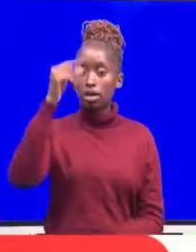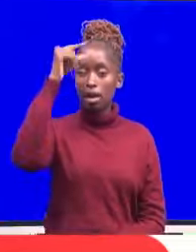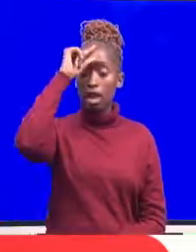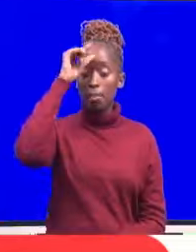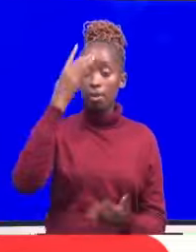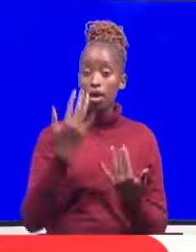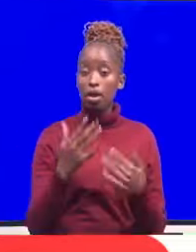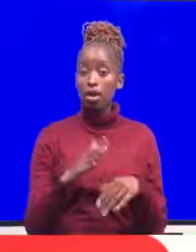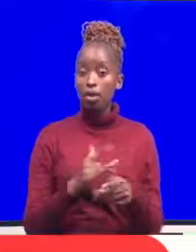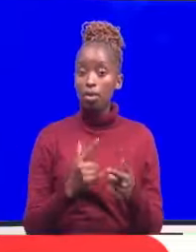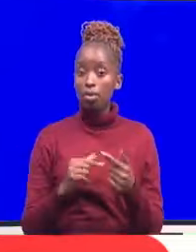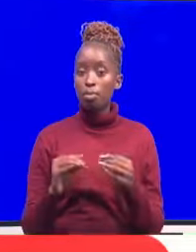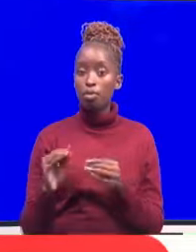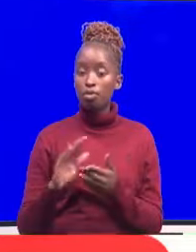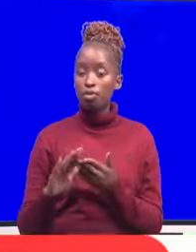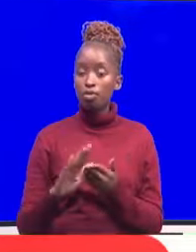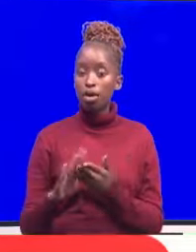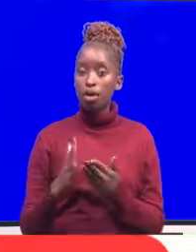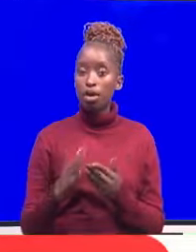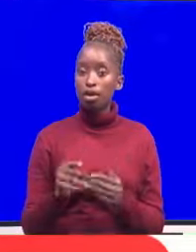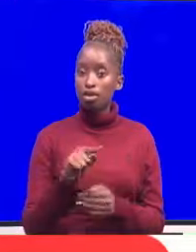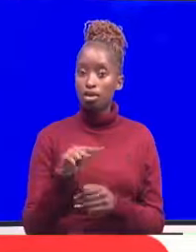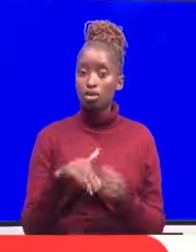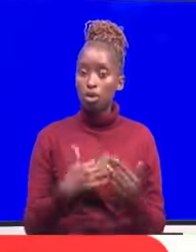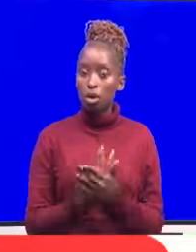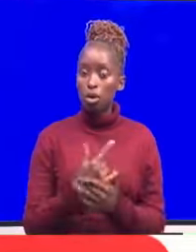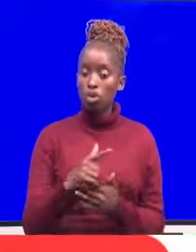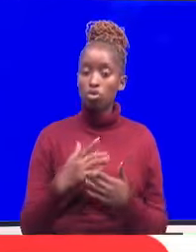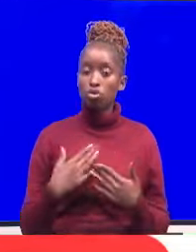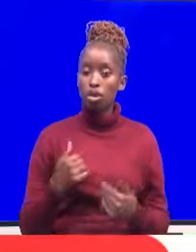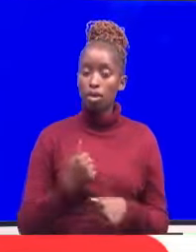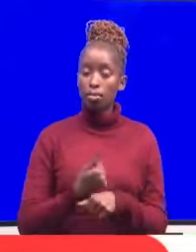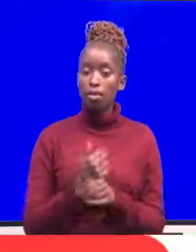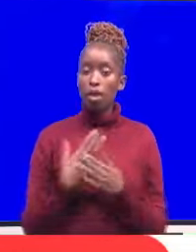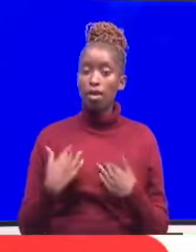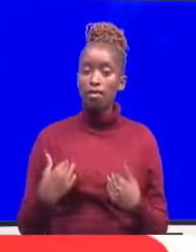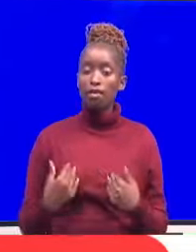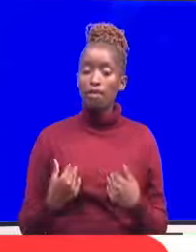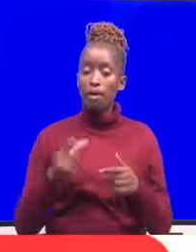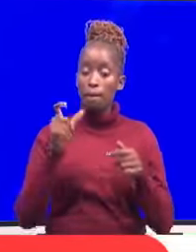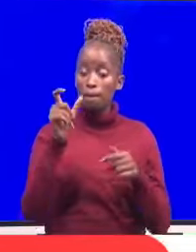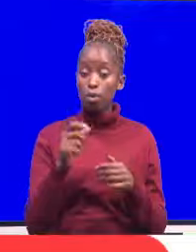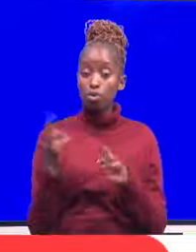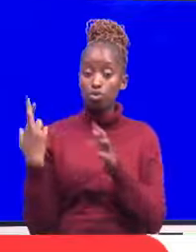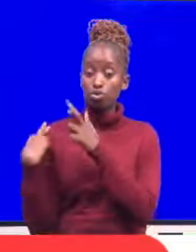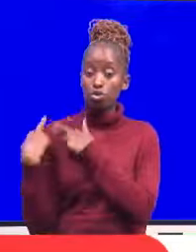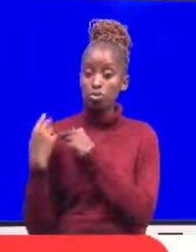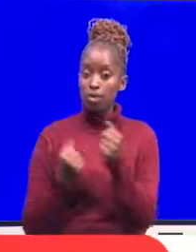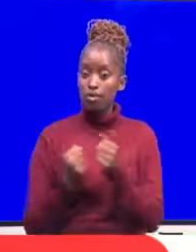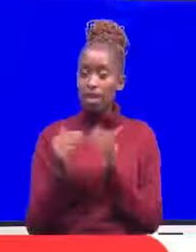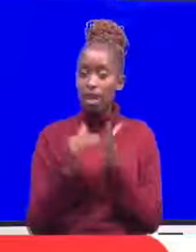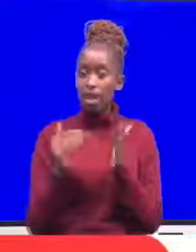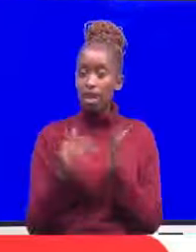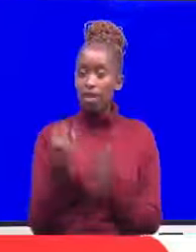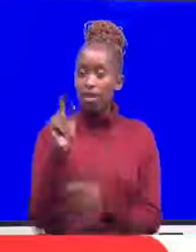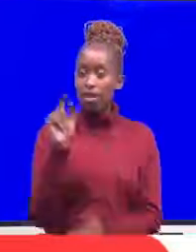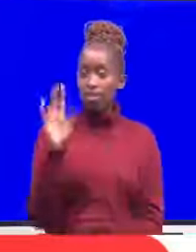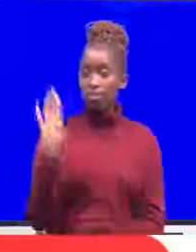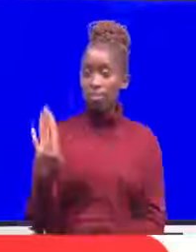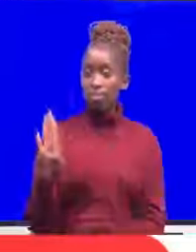rate of infections, urging locals to take personal responsibility for the fight against tuberculosis.